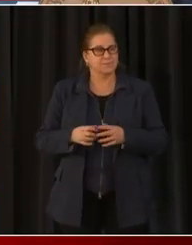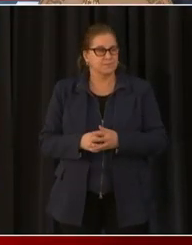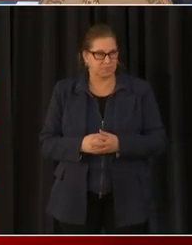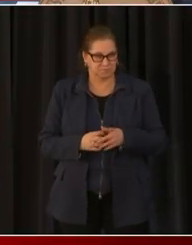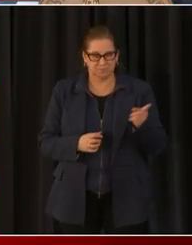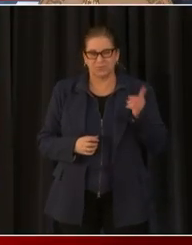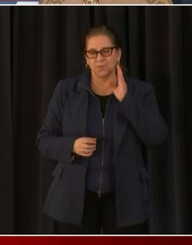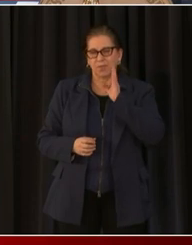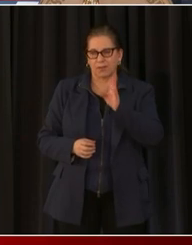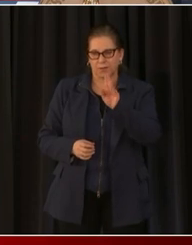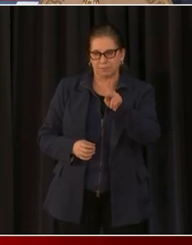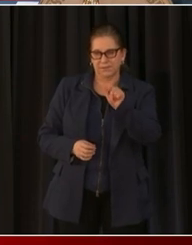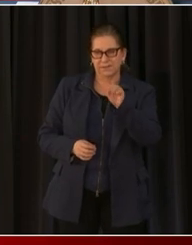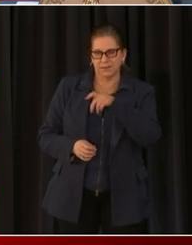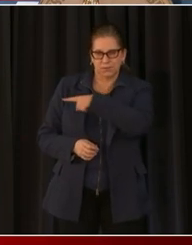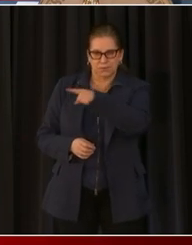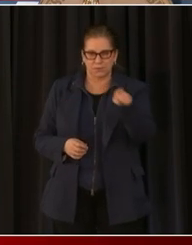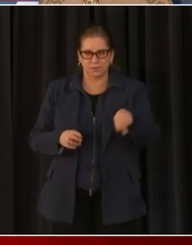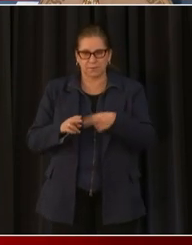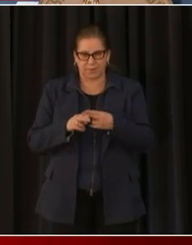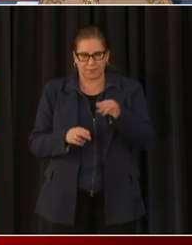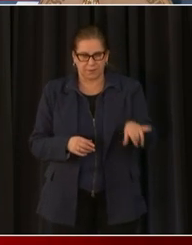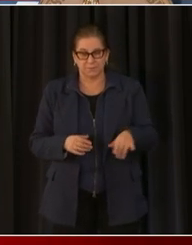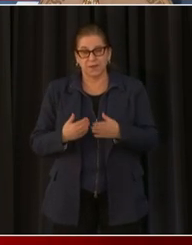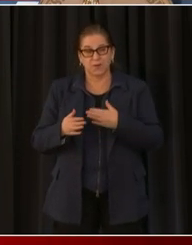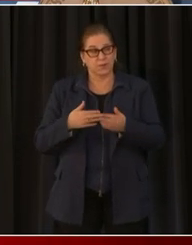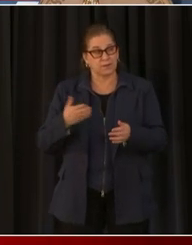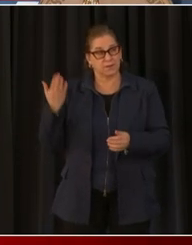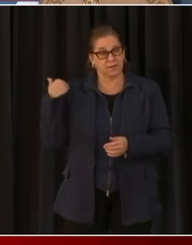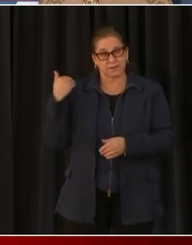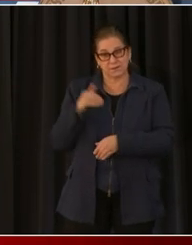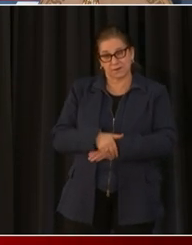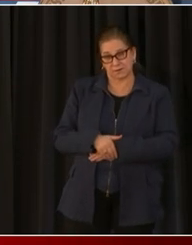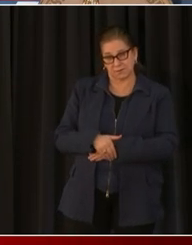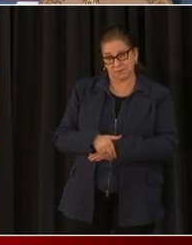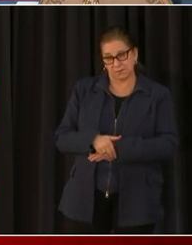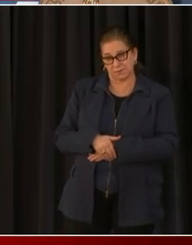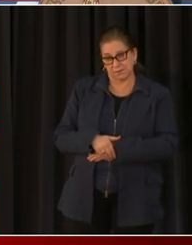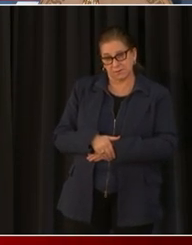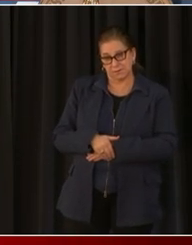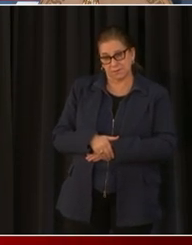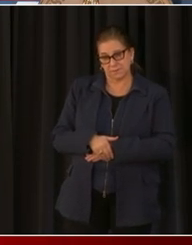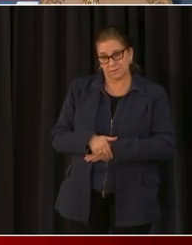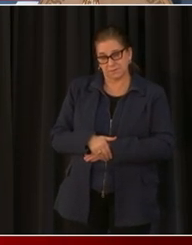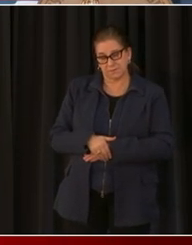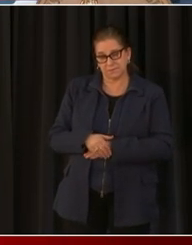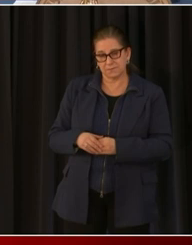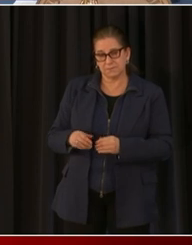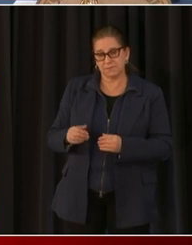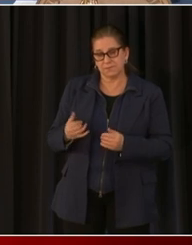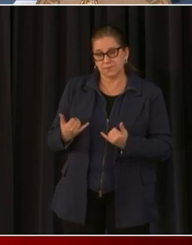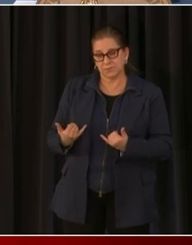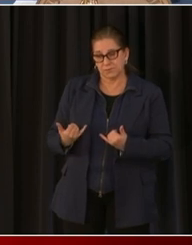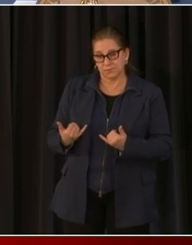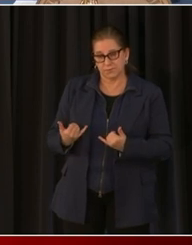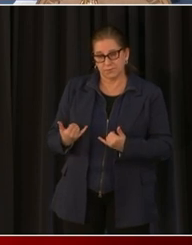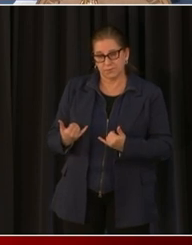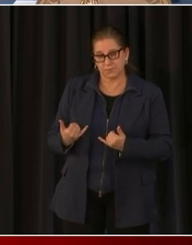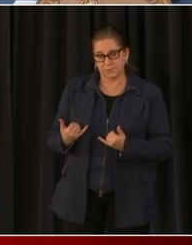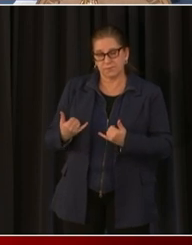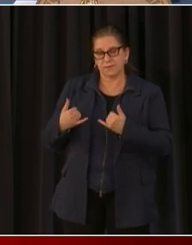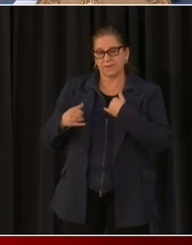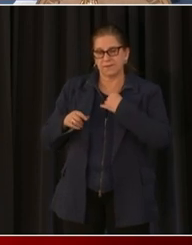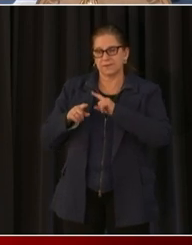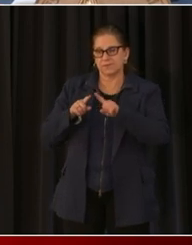announced last evening, that today there will be additional sets of